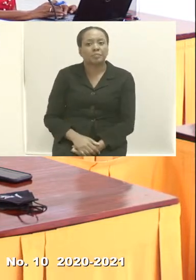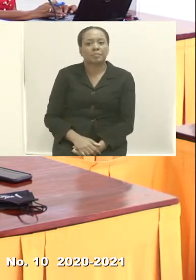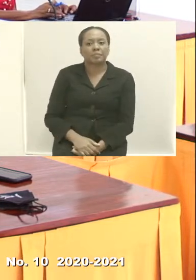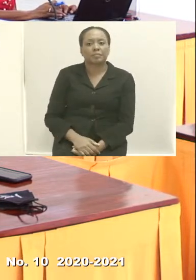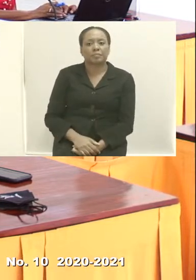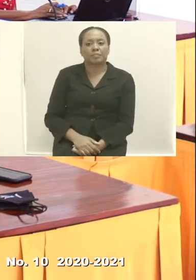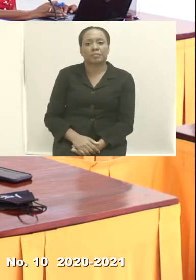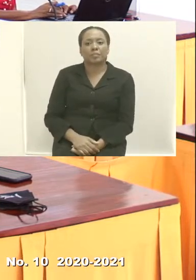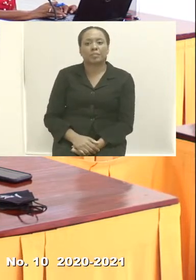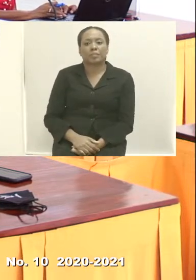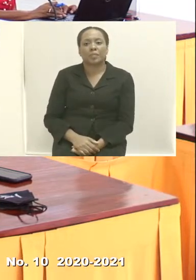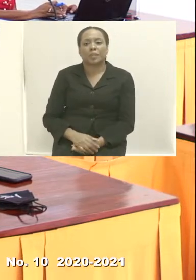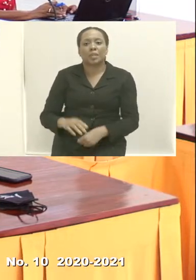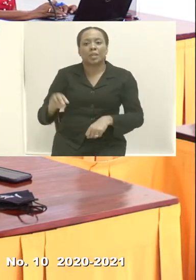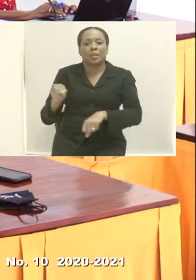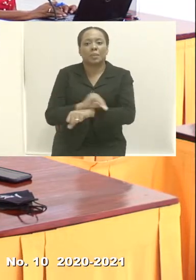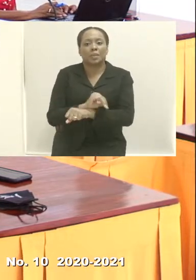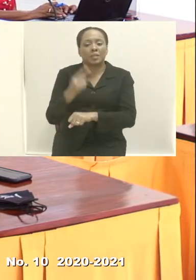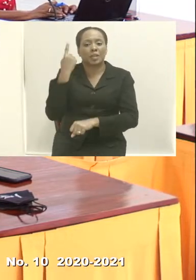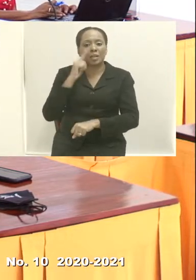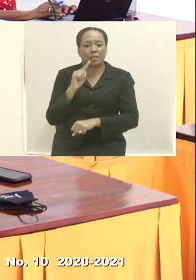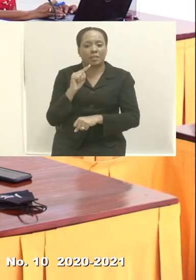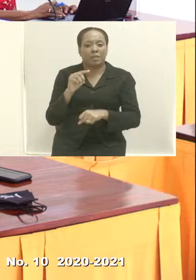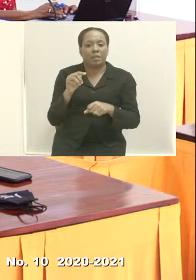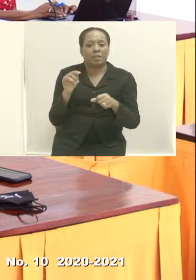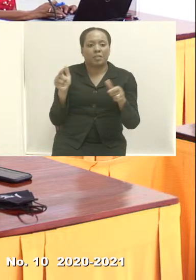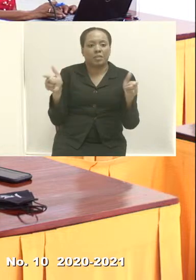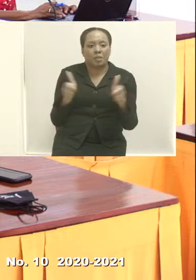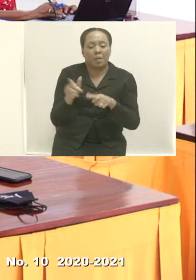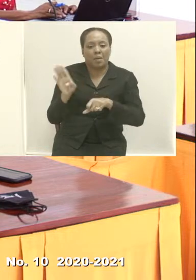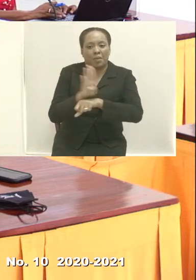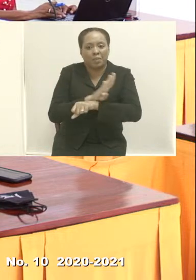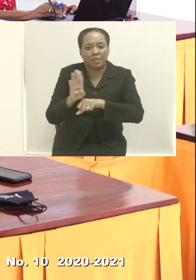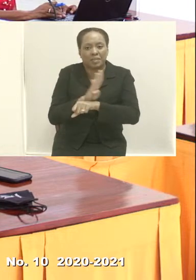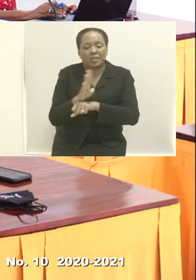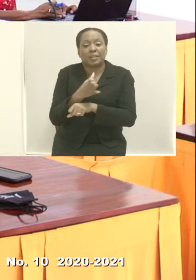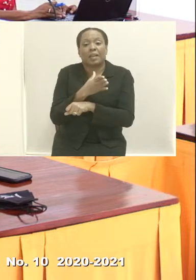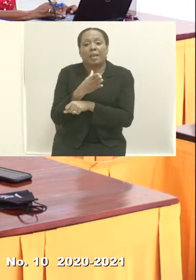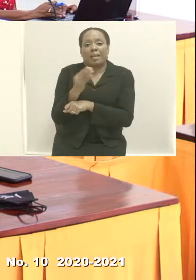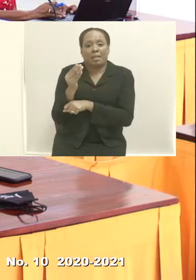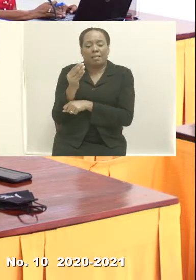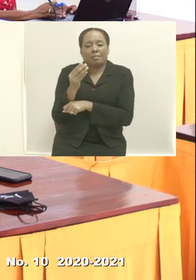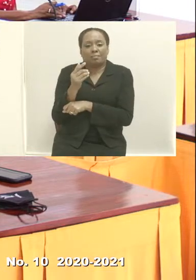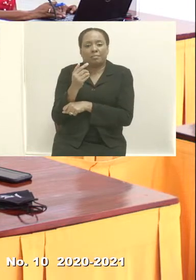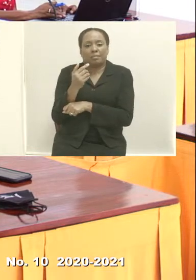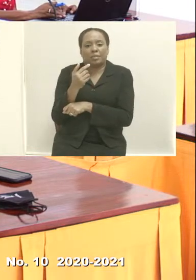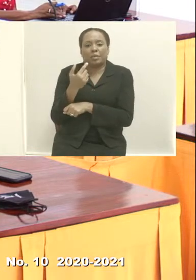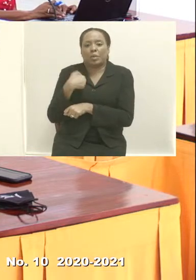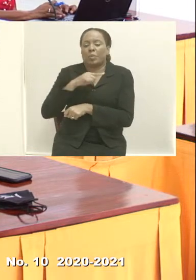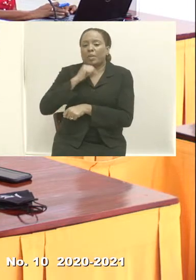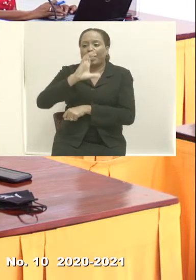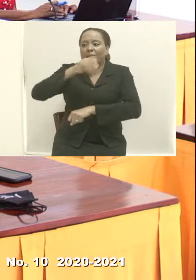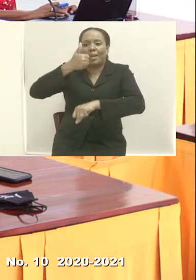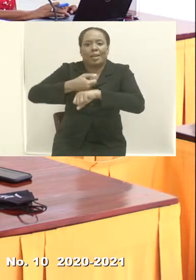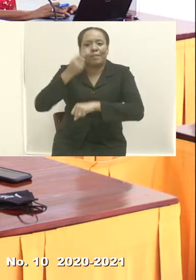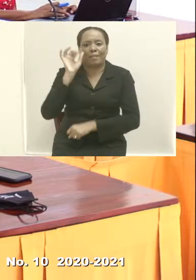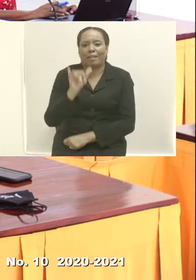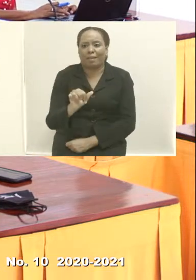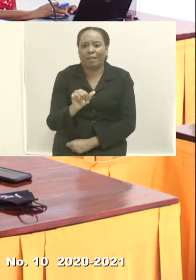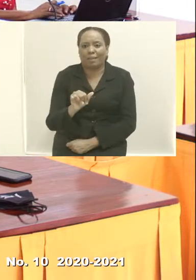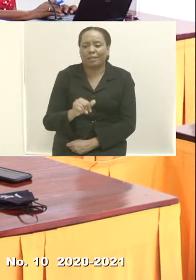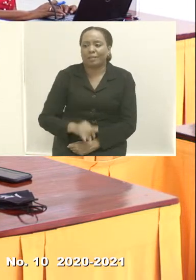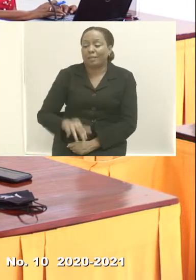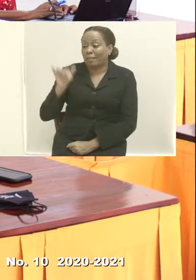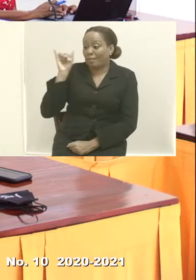Small Business, the Department of Commerce within the ministry, was not designed to do this type of work. This was